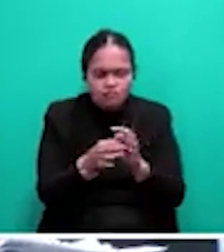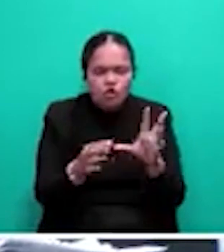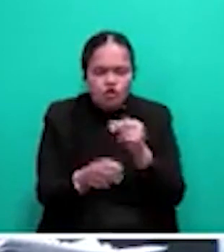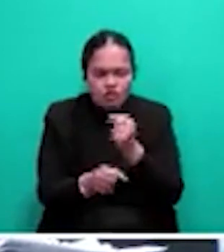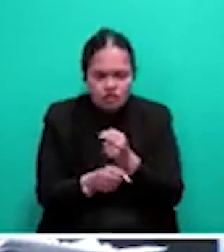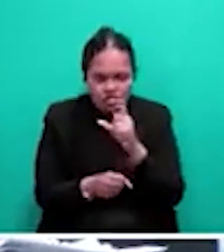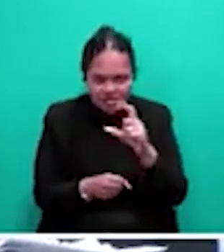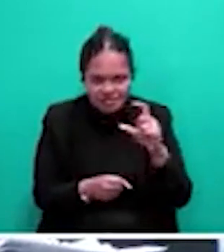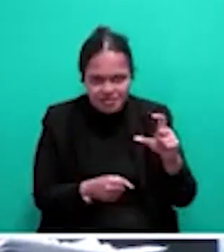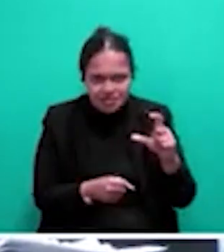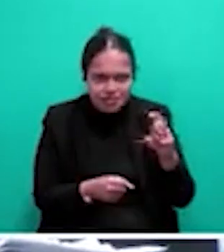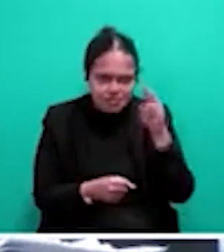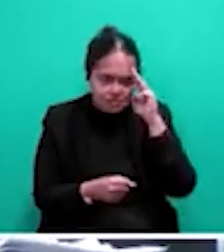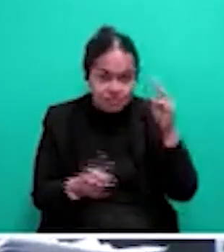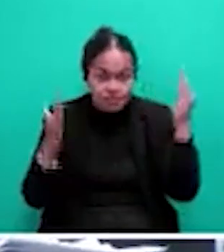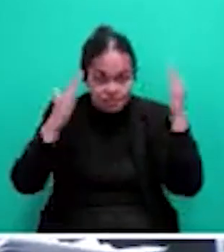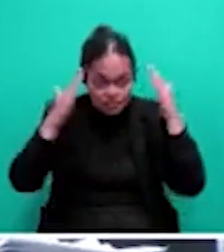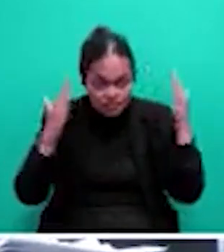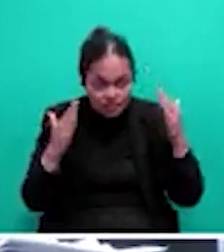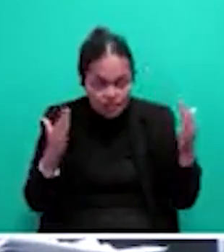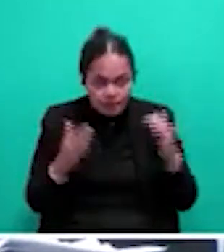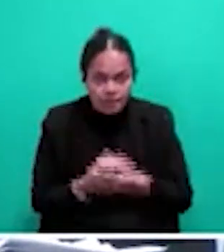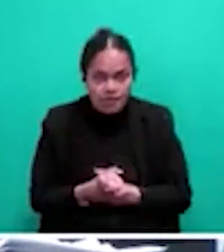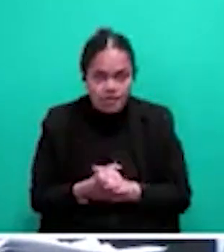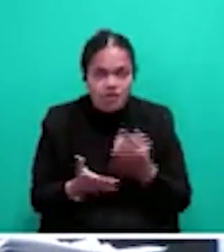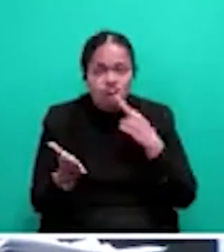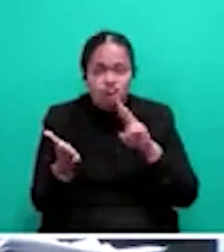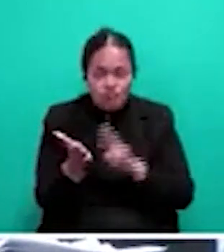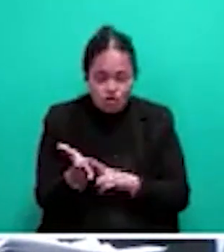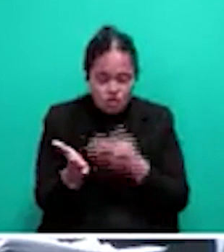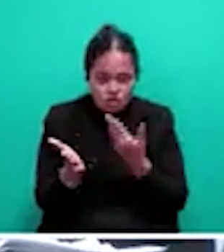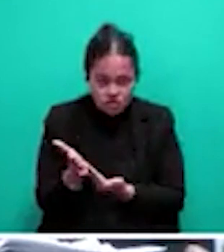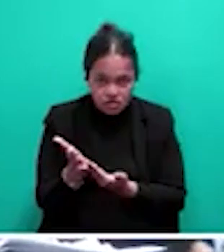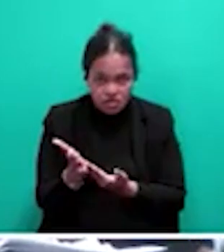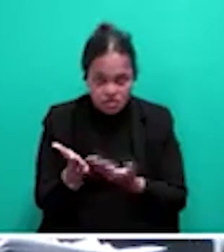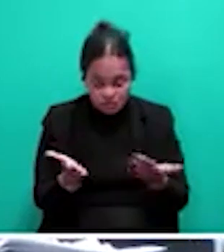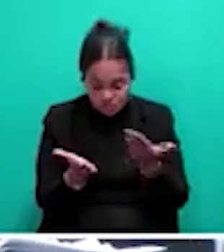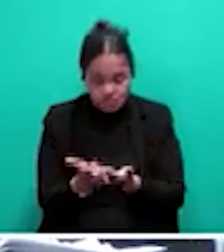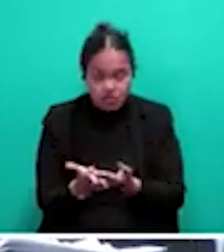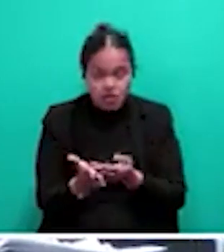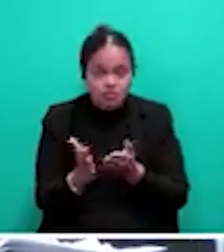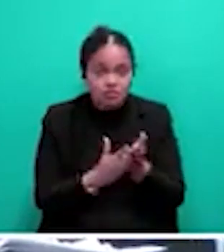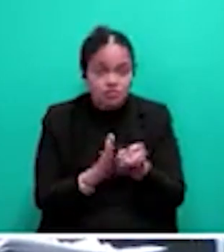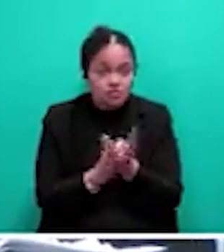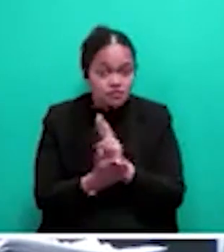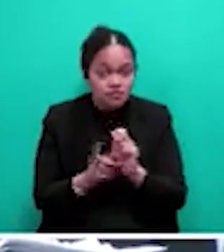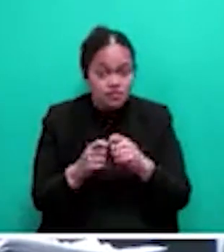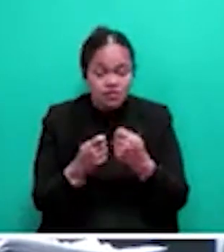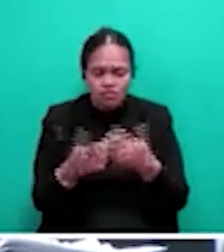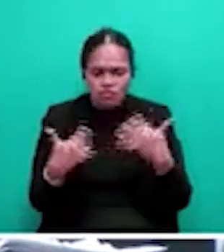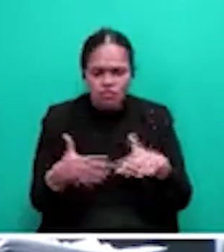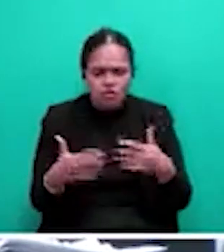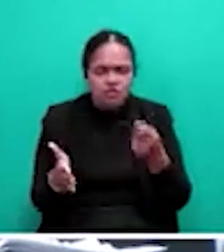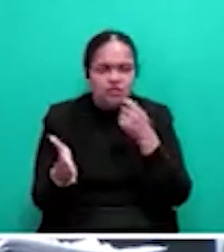Mr. Speaker, the comprehensive report by the review team is a testament